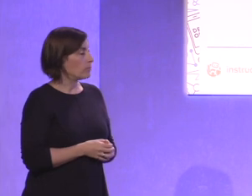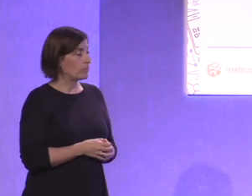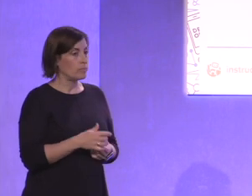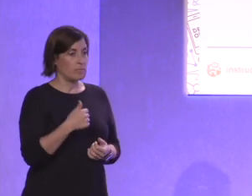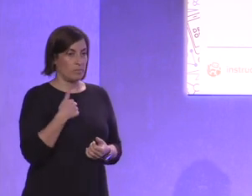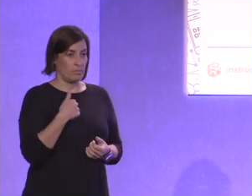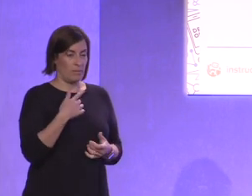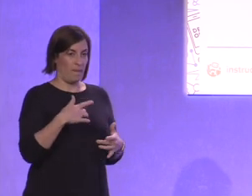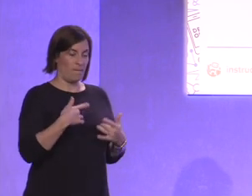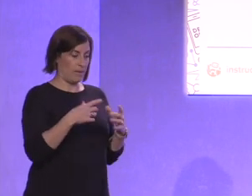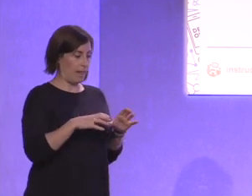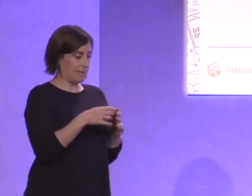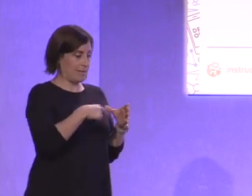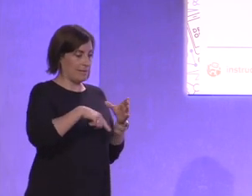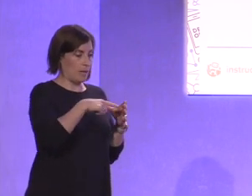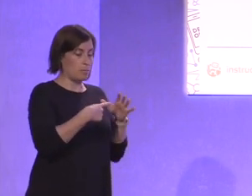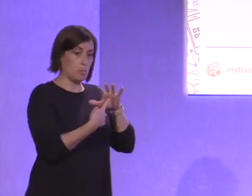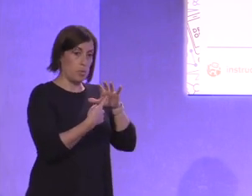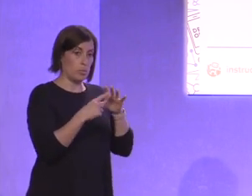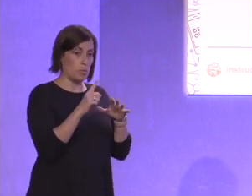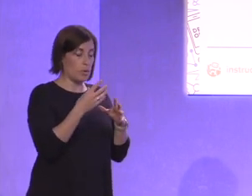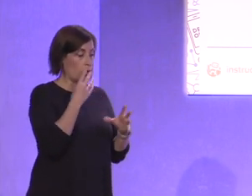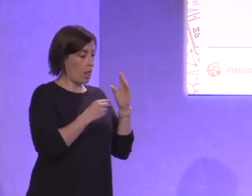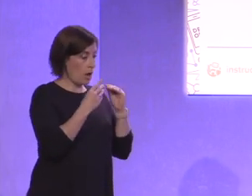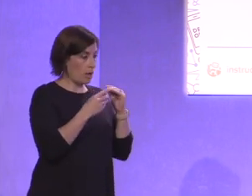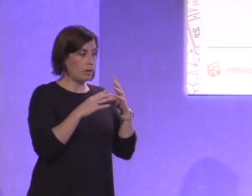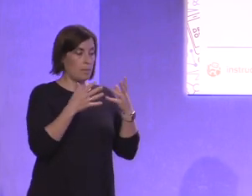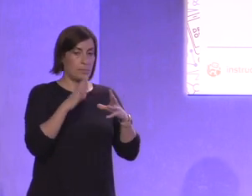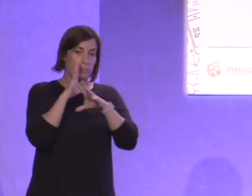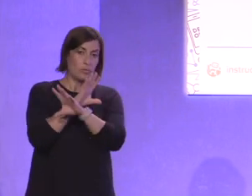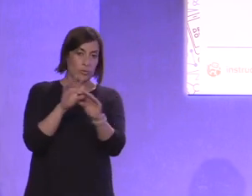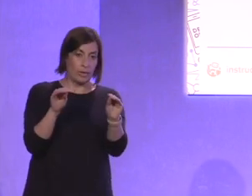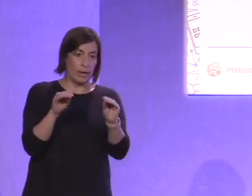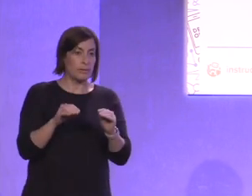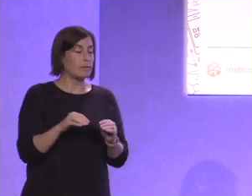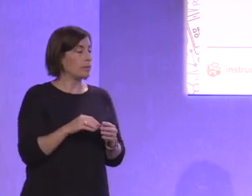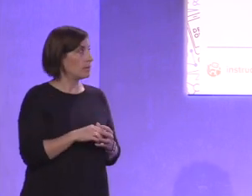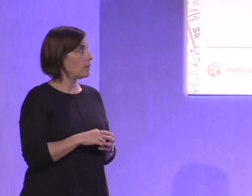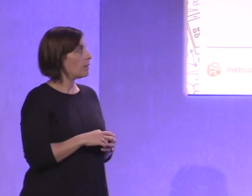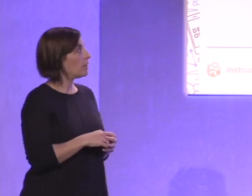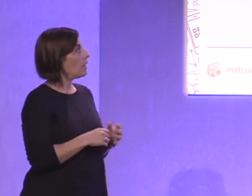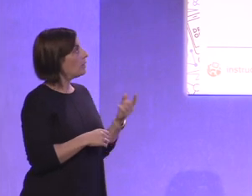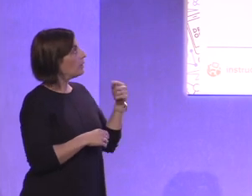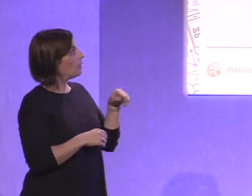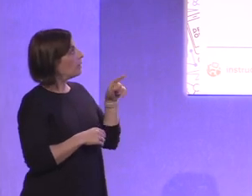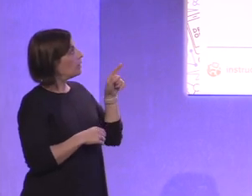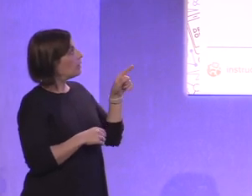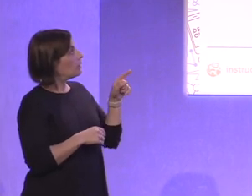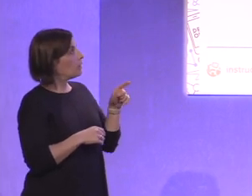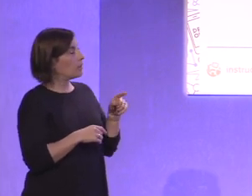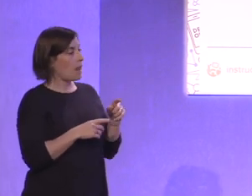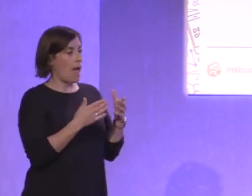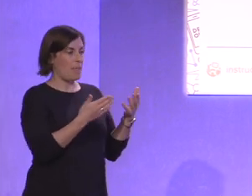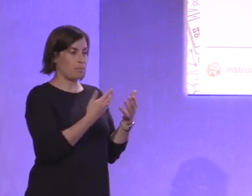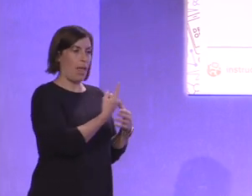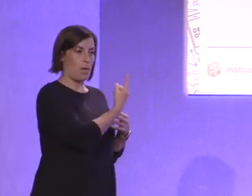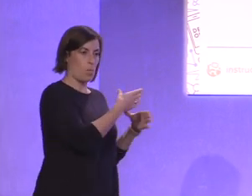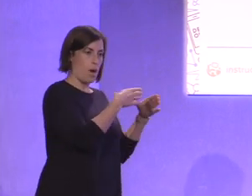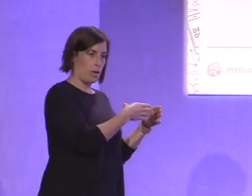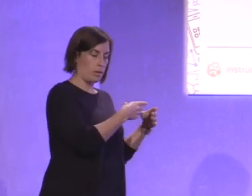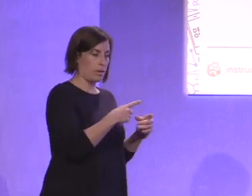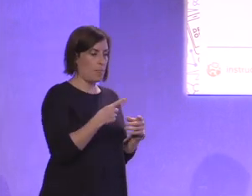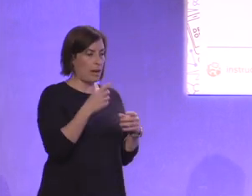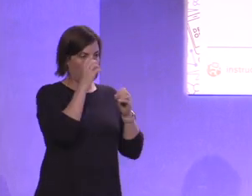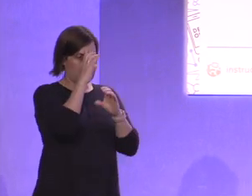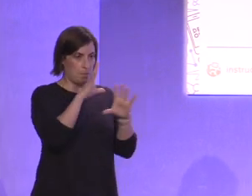learned, and that's why I'm here. Player two is the Tracker application, our tenant. It's used internationally by